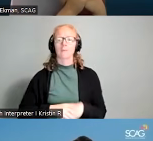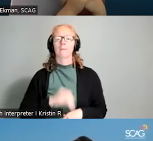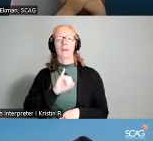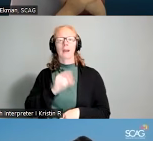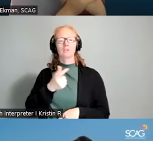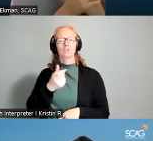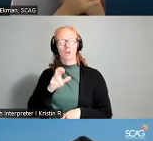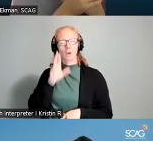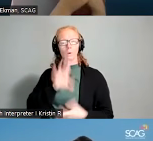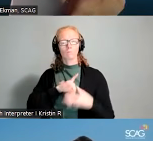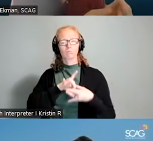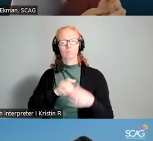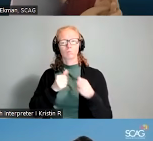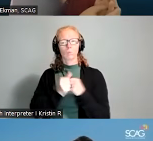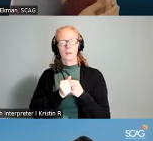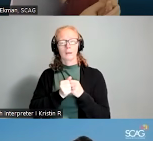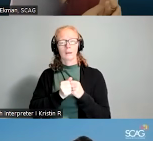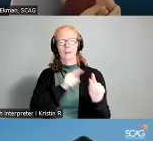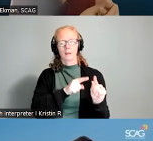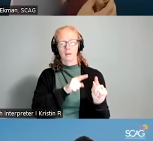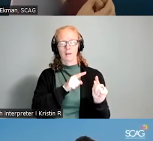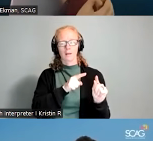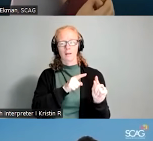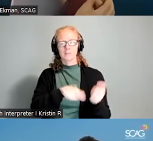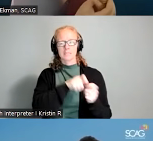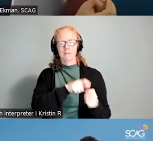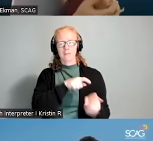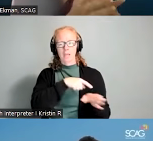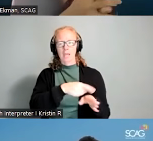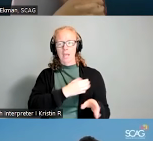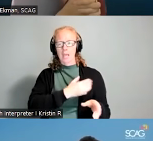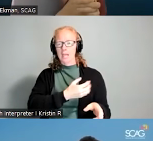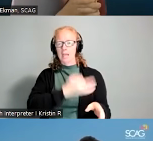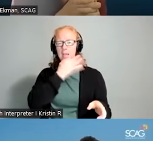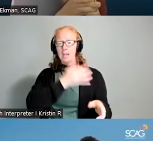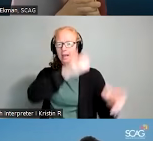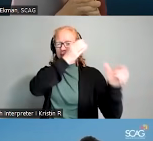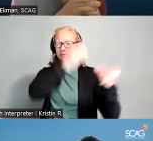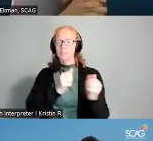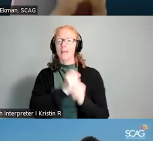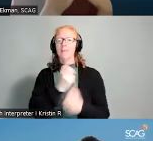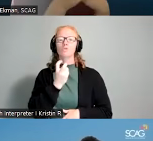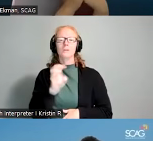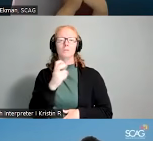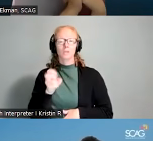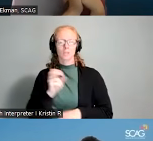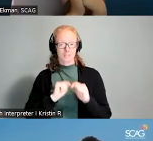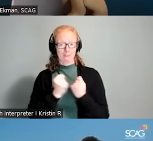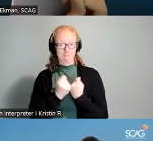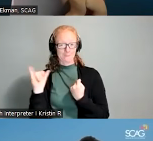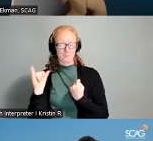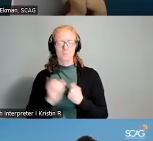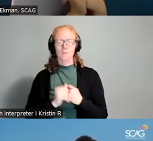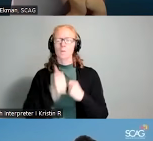works closely with our subject matter experts in our transportation team. So every goods